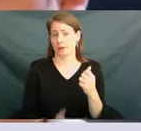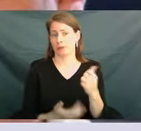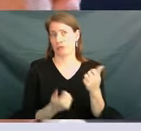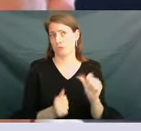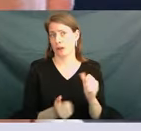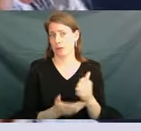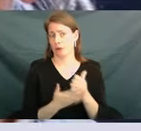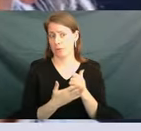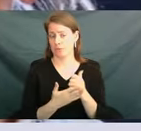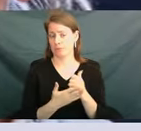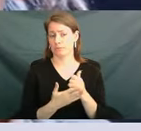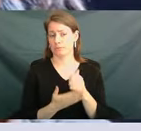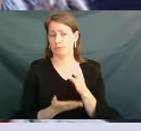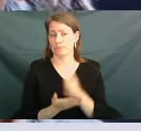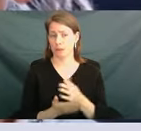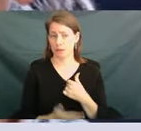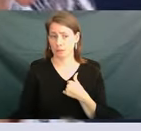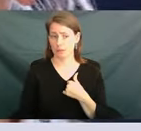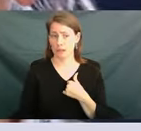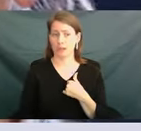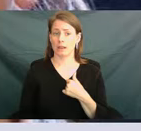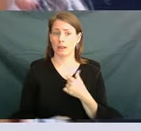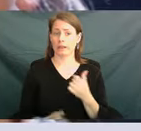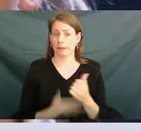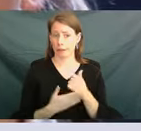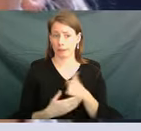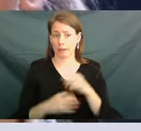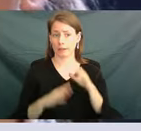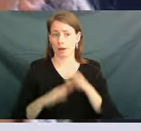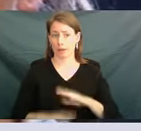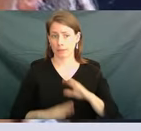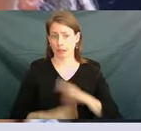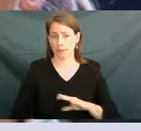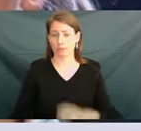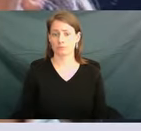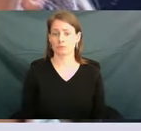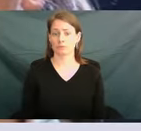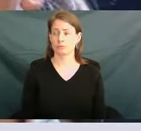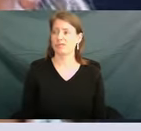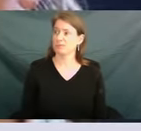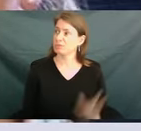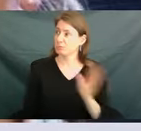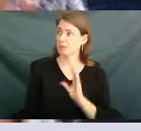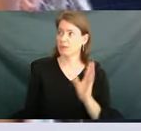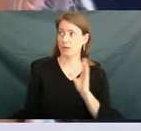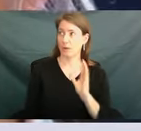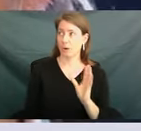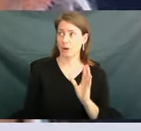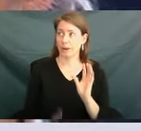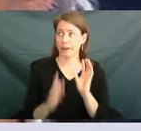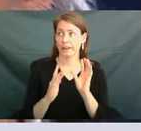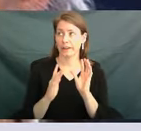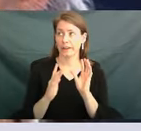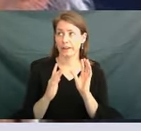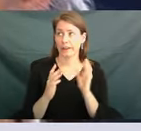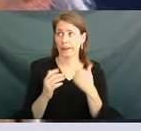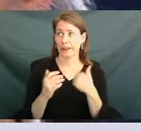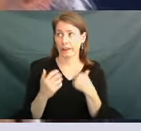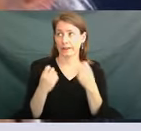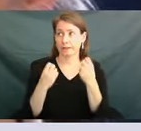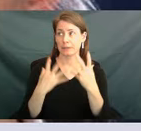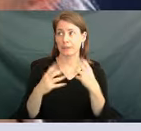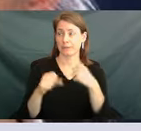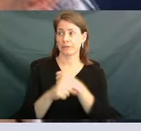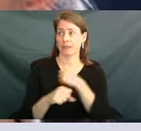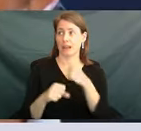down. He used to have lots of fights when we first started the circle, but now he's only